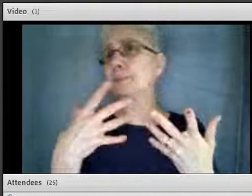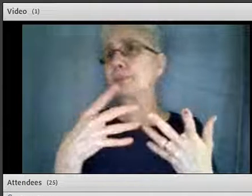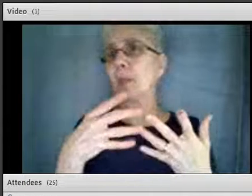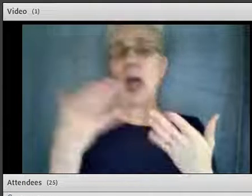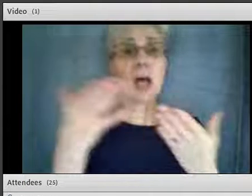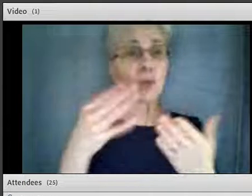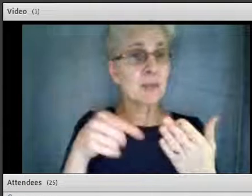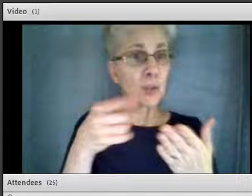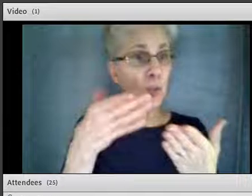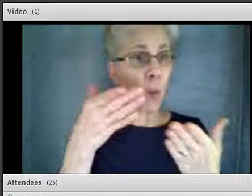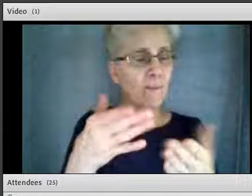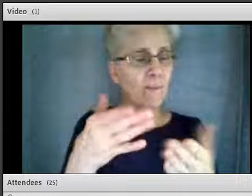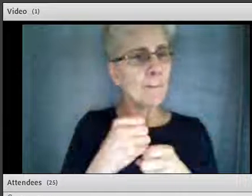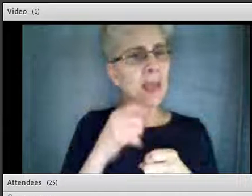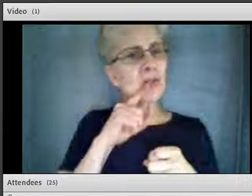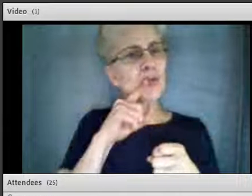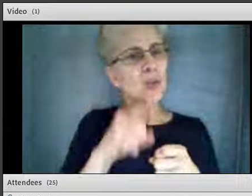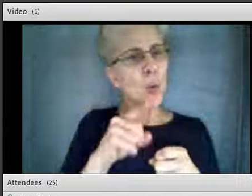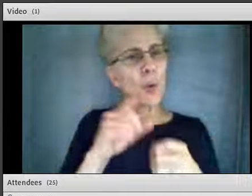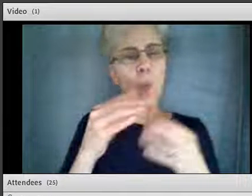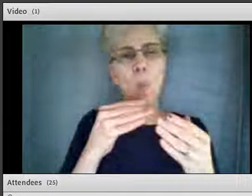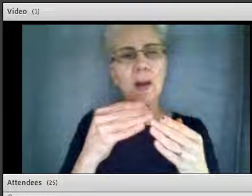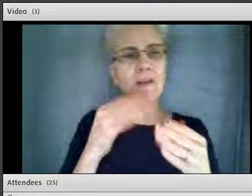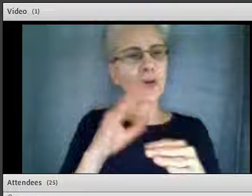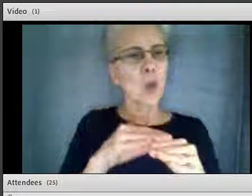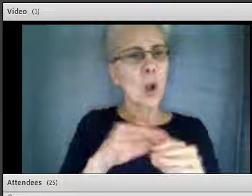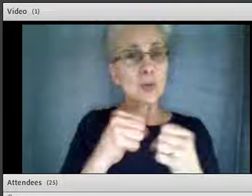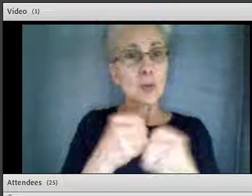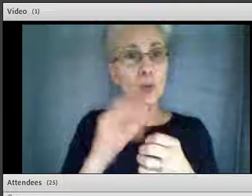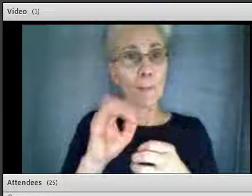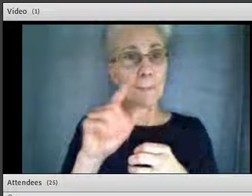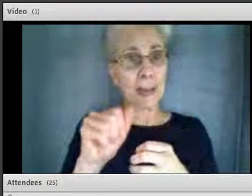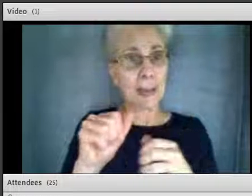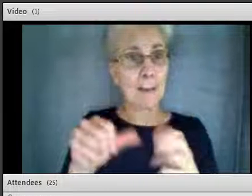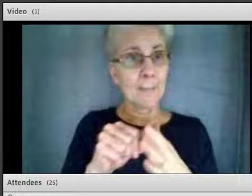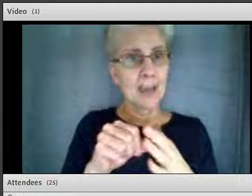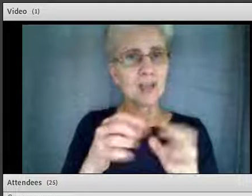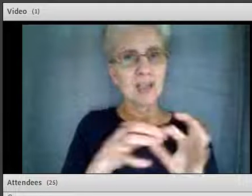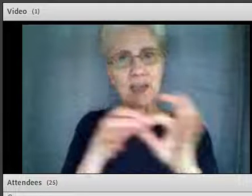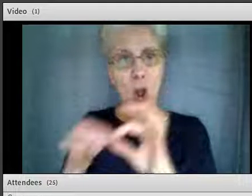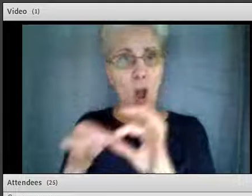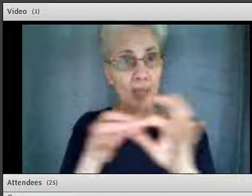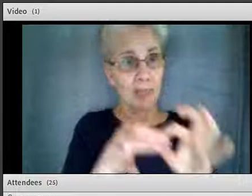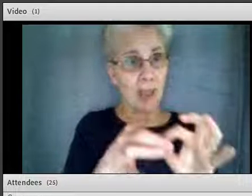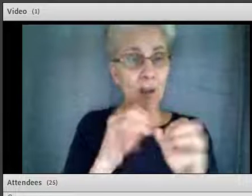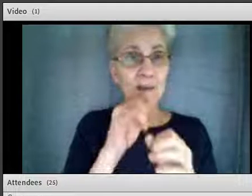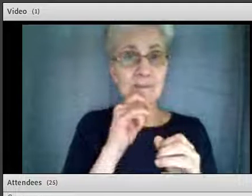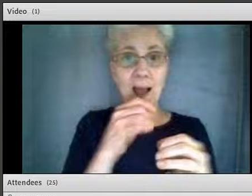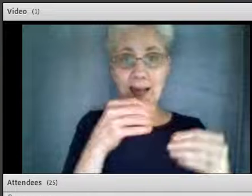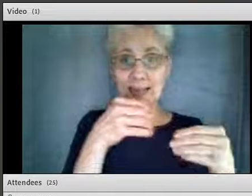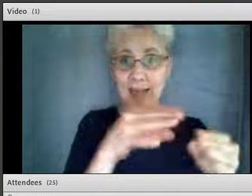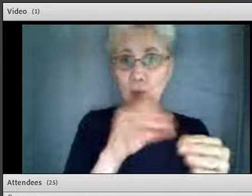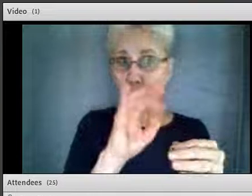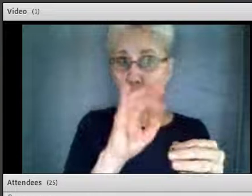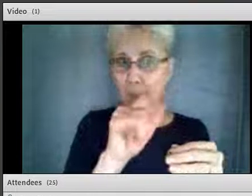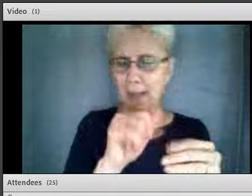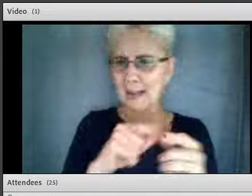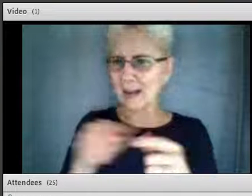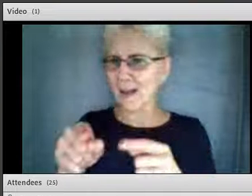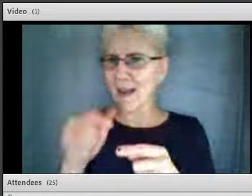sure whatever is on your social media is on your main page. Because if I saw it on social media and then I go, didn't the library say that they had